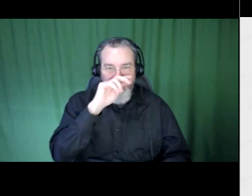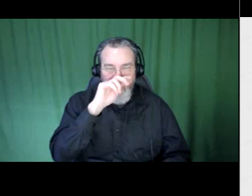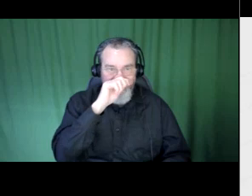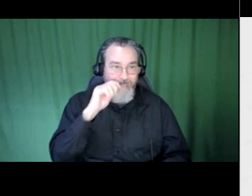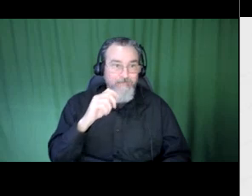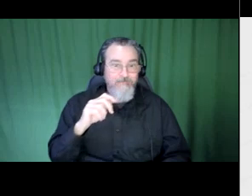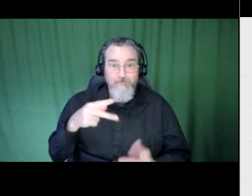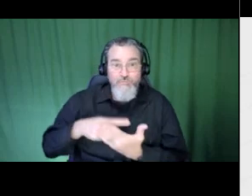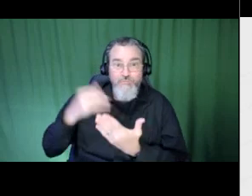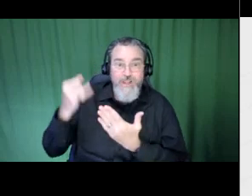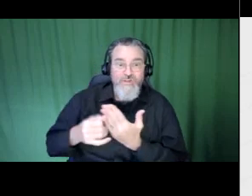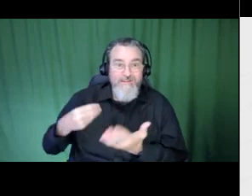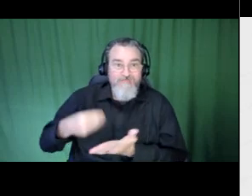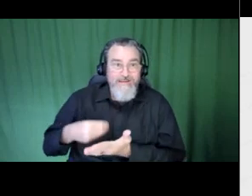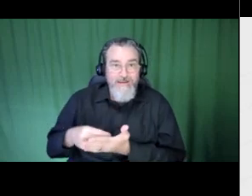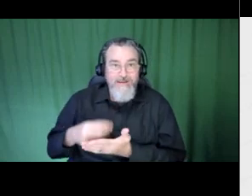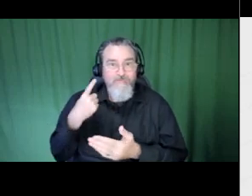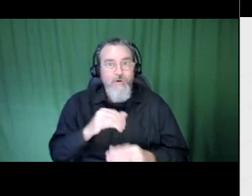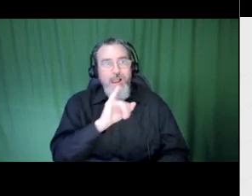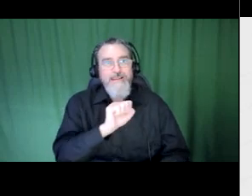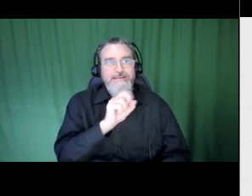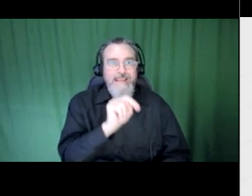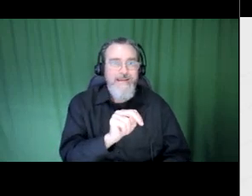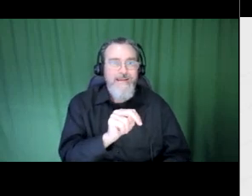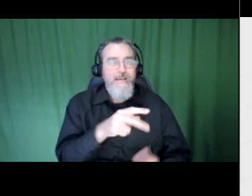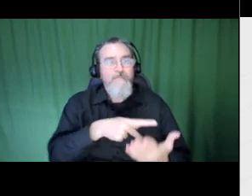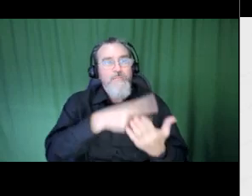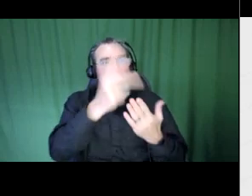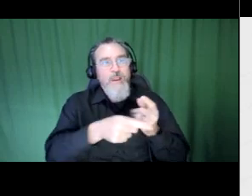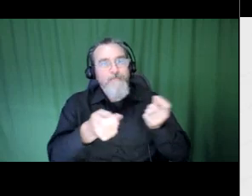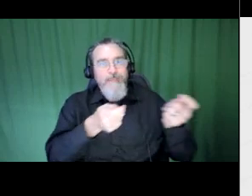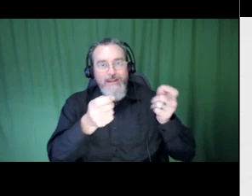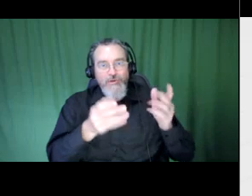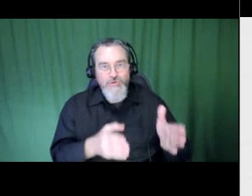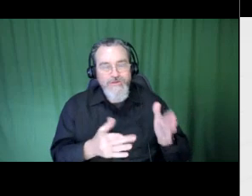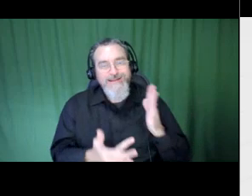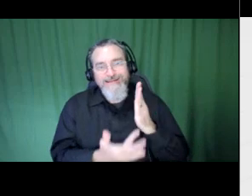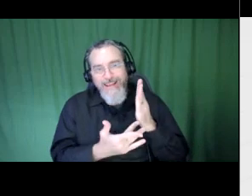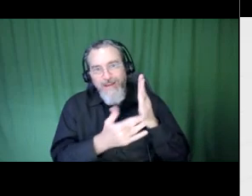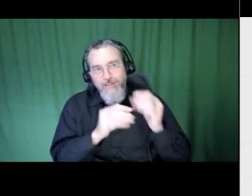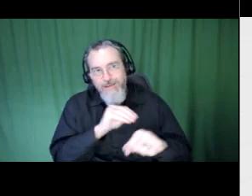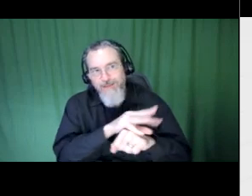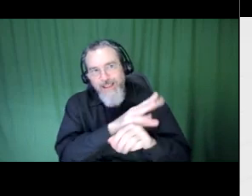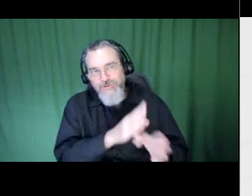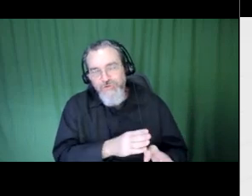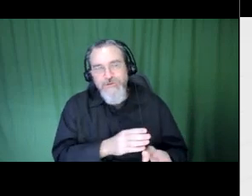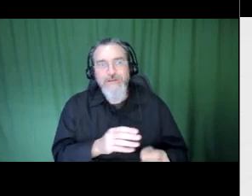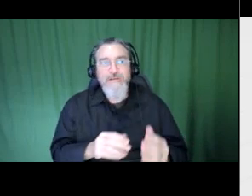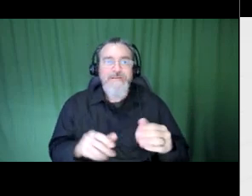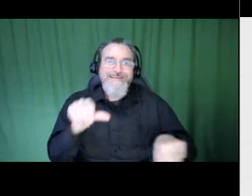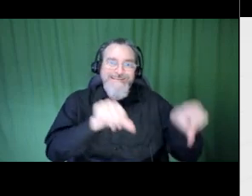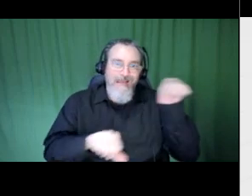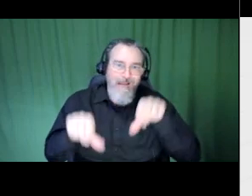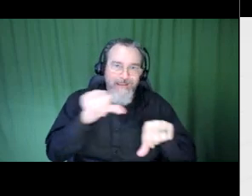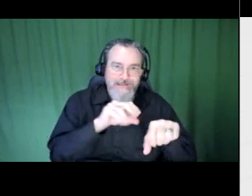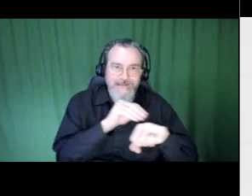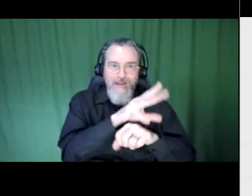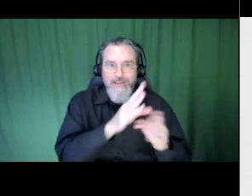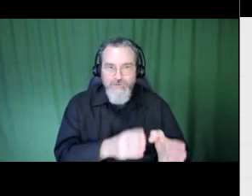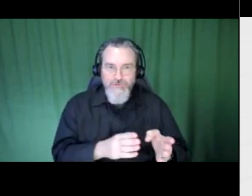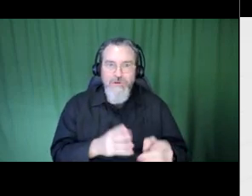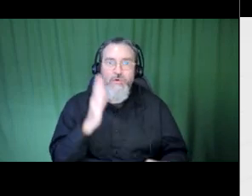to hire ISN program managers, an ISN technical advisor, and a scientific advisor that will support all the communities throughout our network